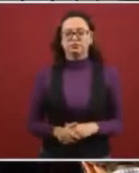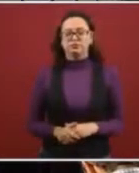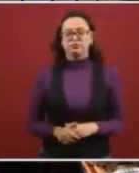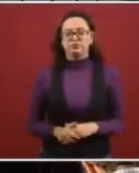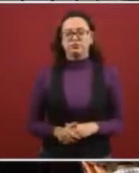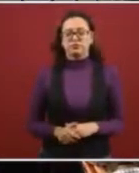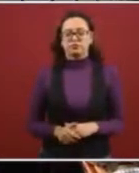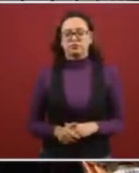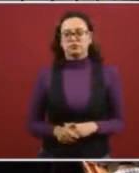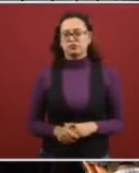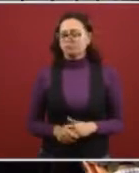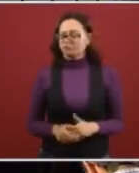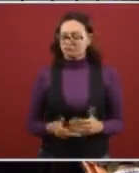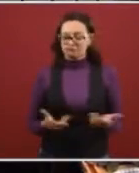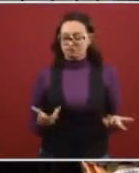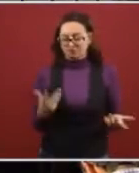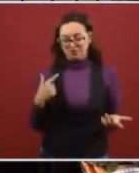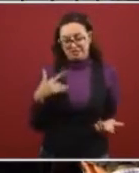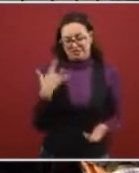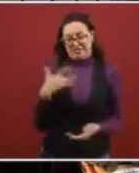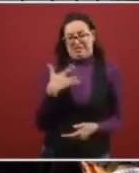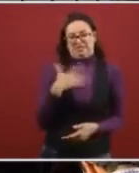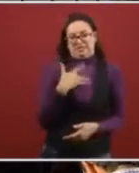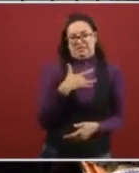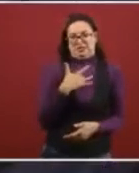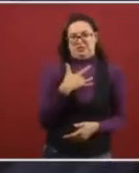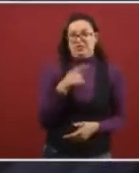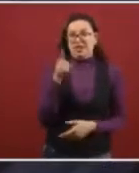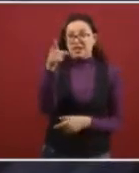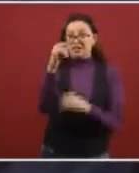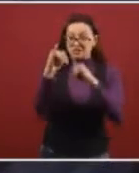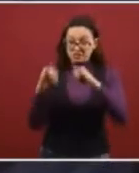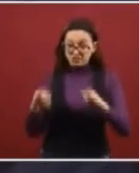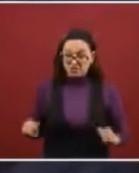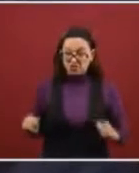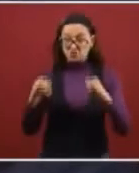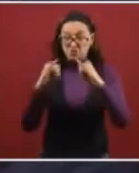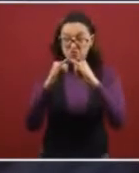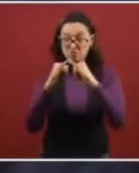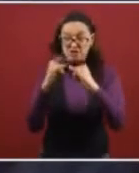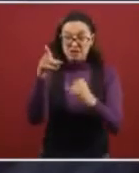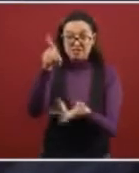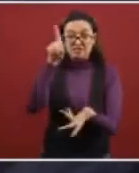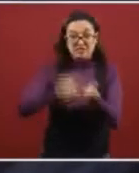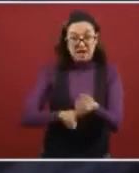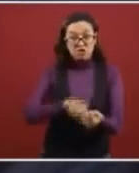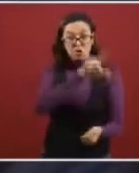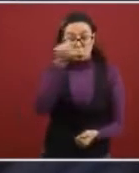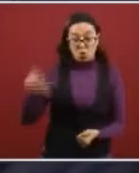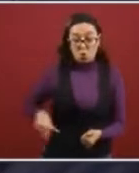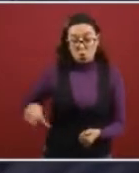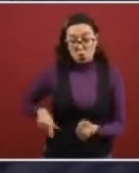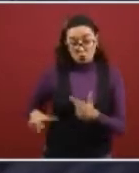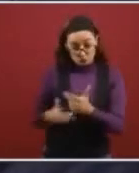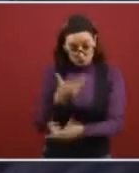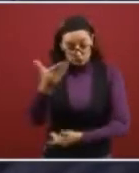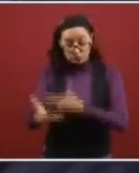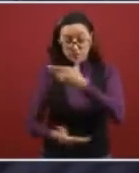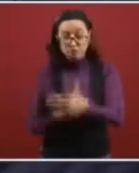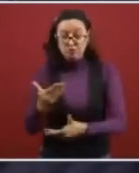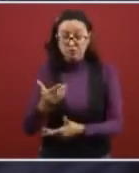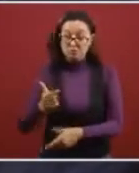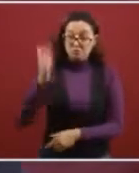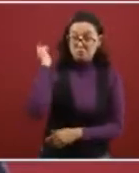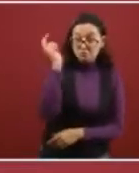que le convenga a las instituciones. I don't think it's convenient for the institution that they have employees